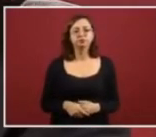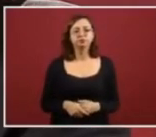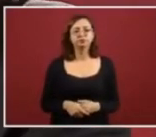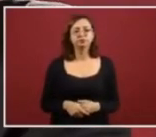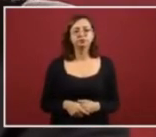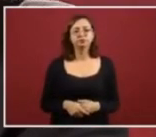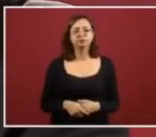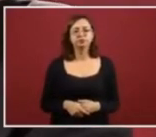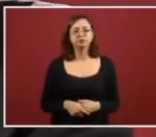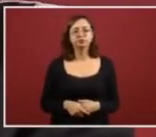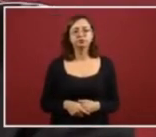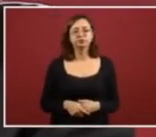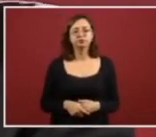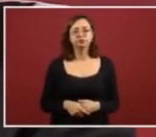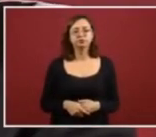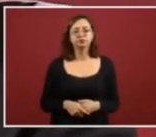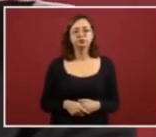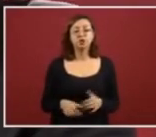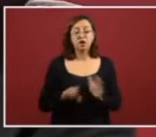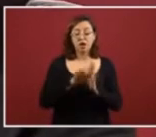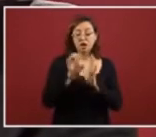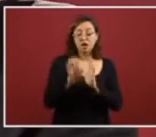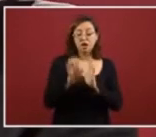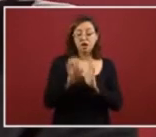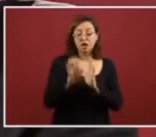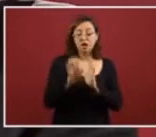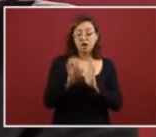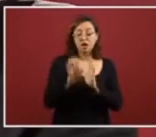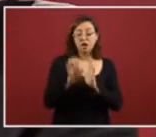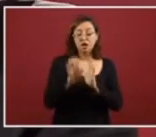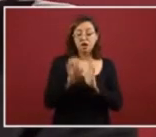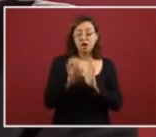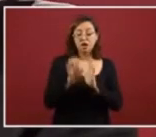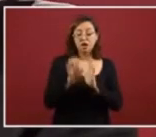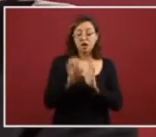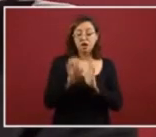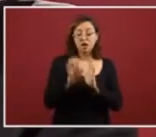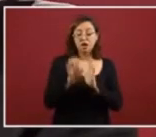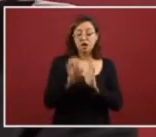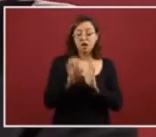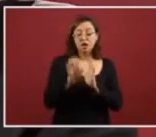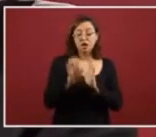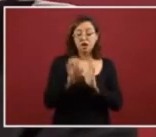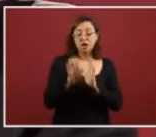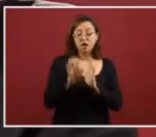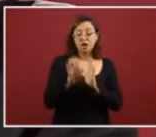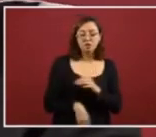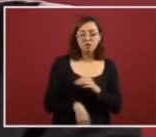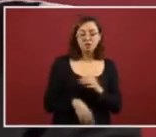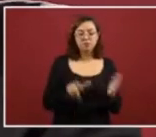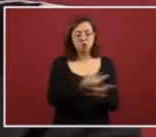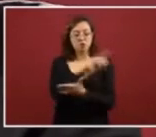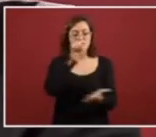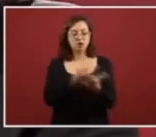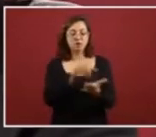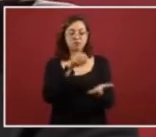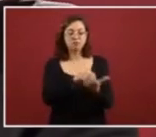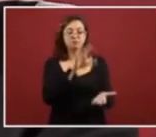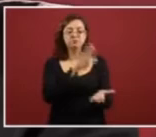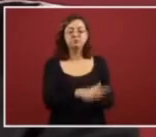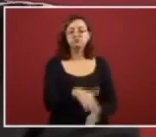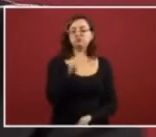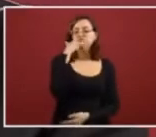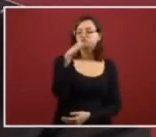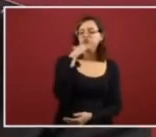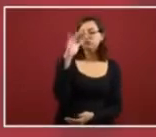en considerar delito grave la corrupción. And now we consider corruption a grave crime. En que ya no